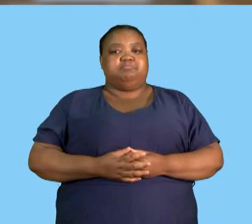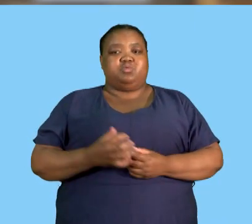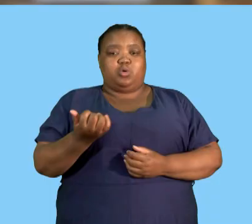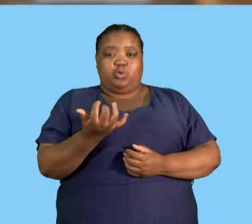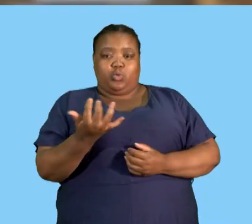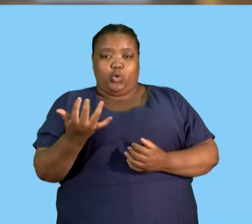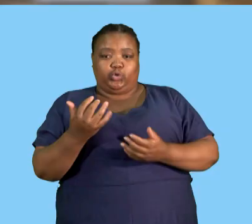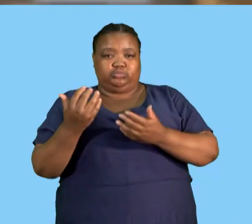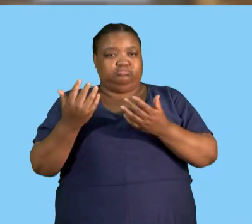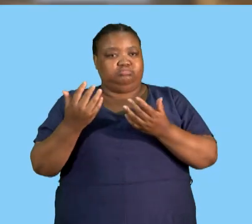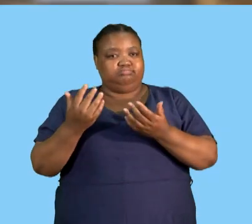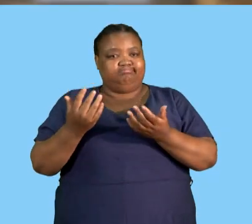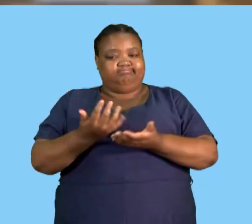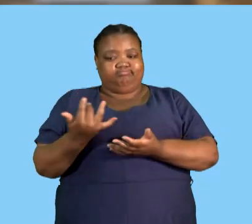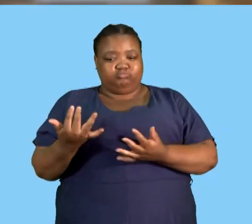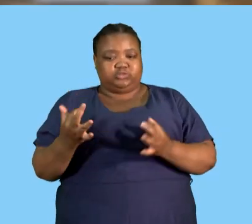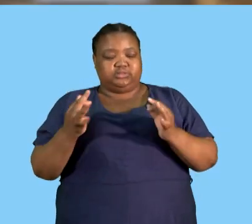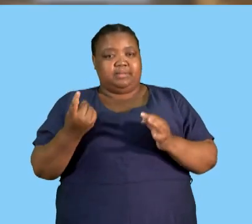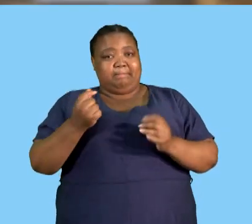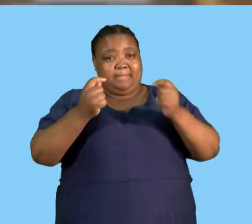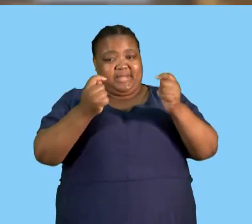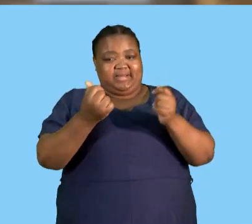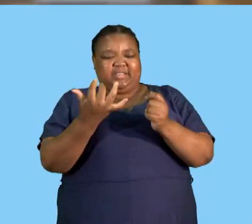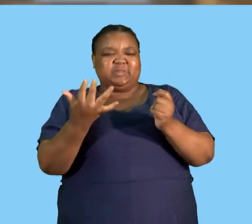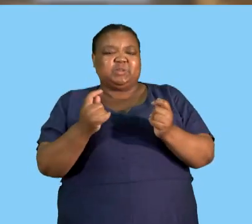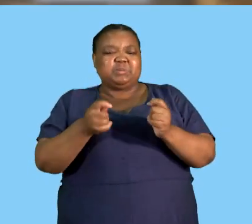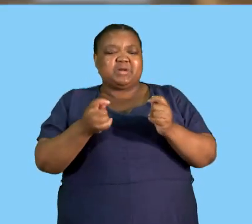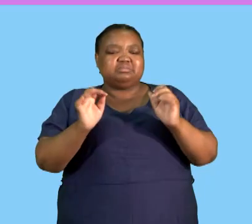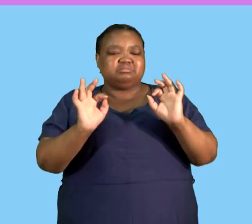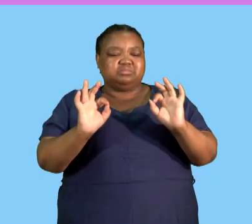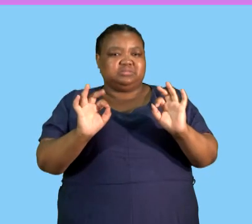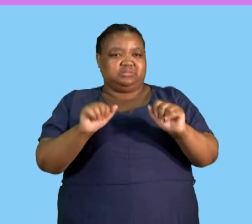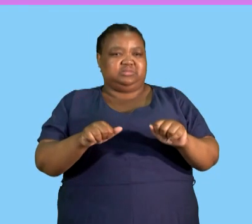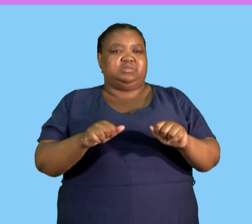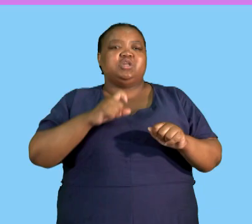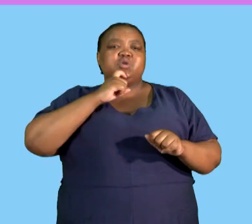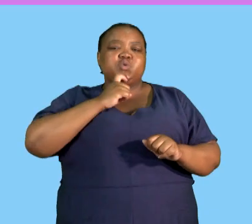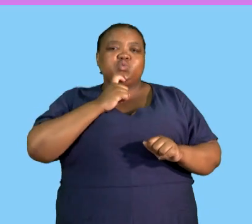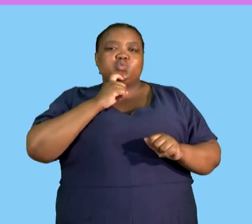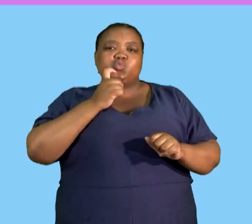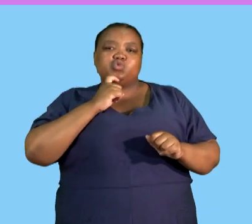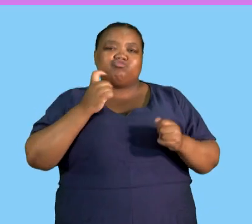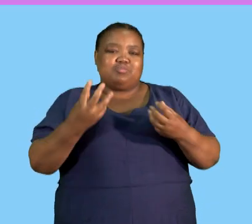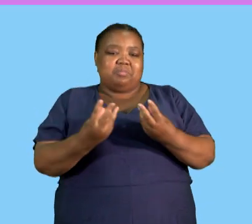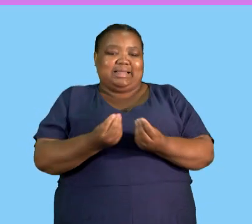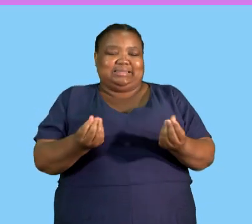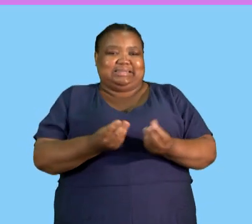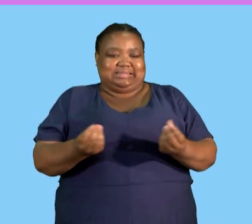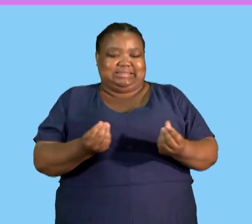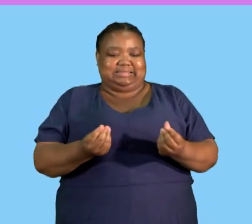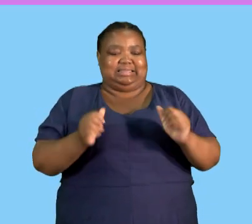way of packaging. Then in terms of most cost-effective way, packaging arrangement that uses the minimum amount